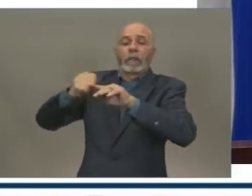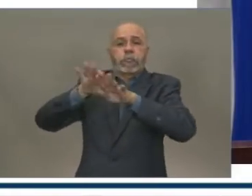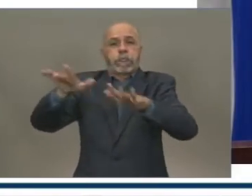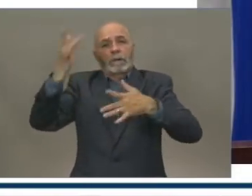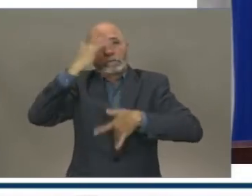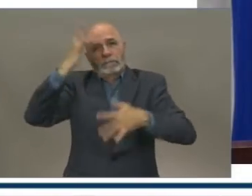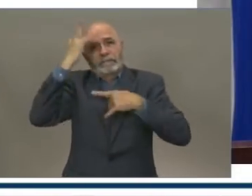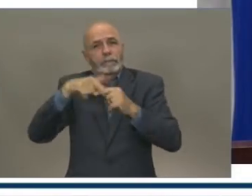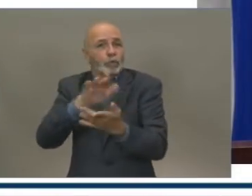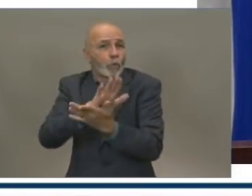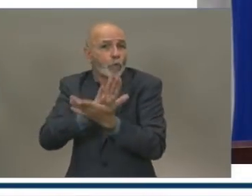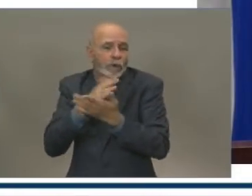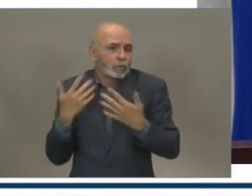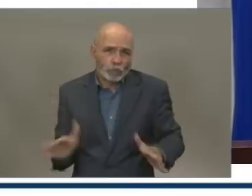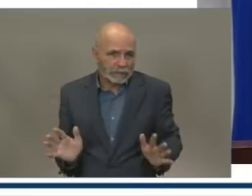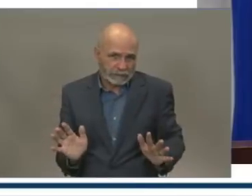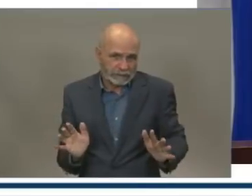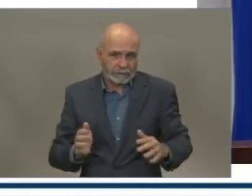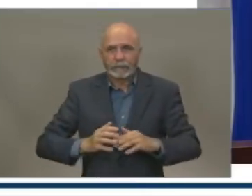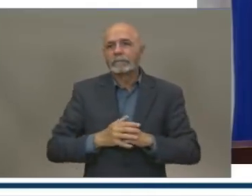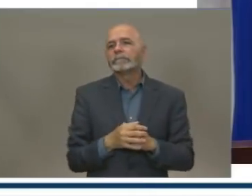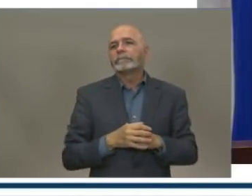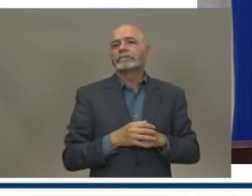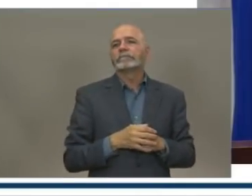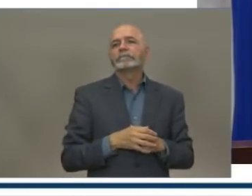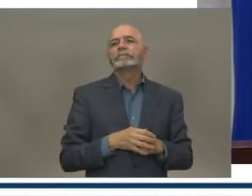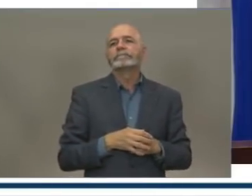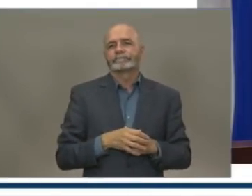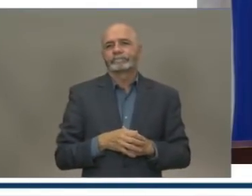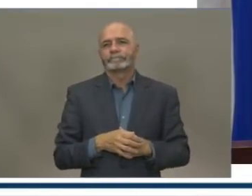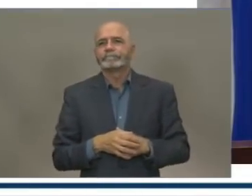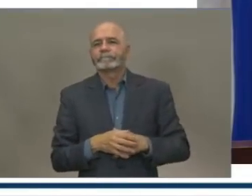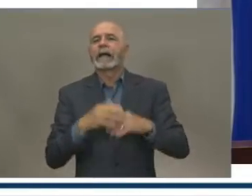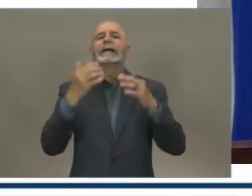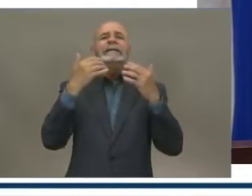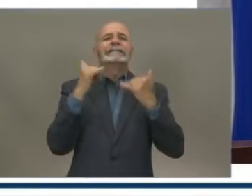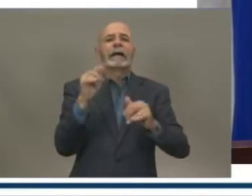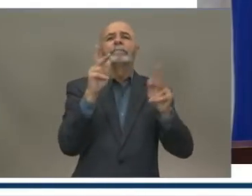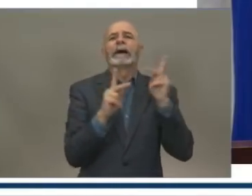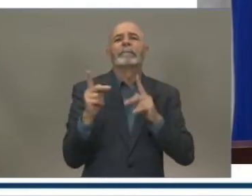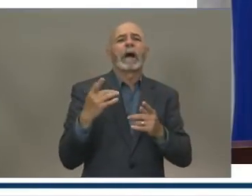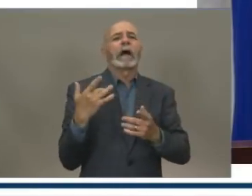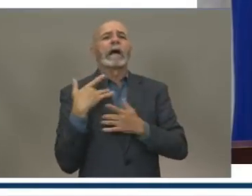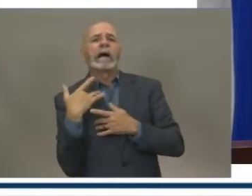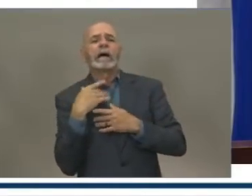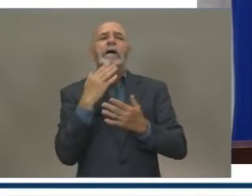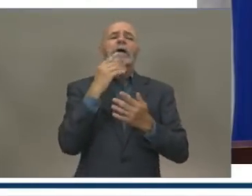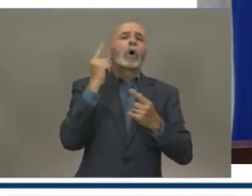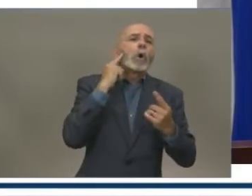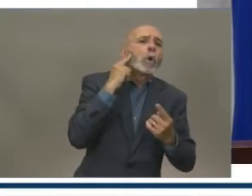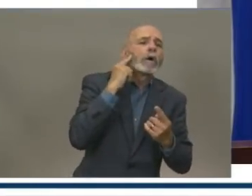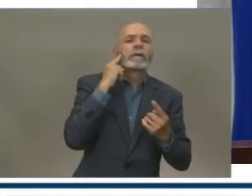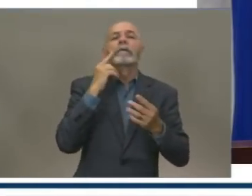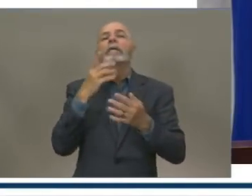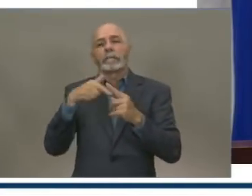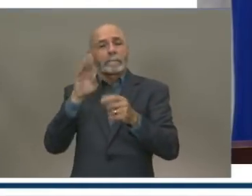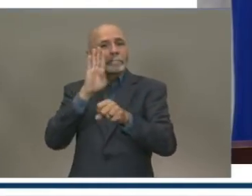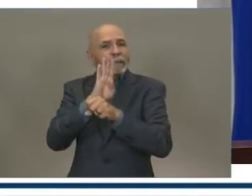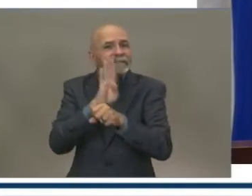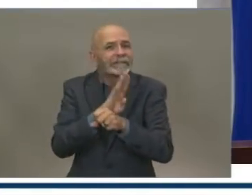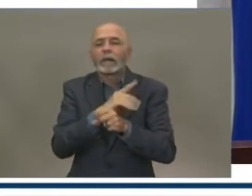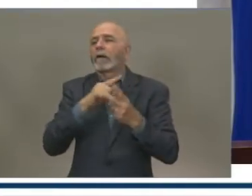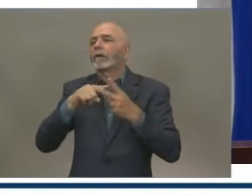Since we last briefed you, we've continued to hear that the vast majority of people and businesses are being very cooperative and supportive of the proof